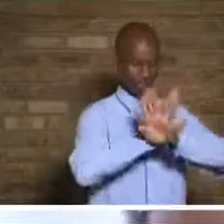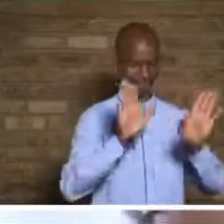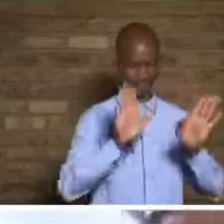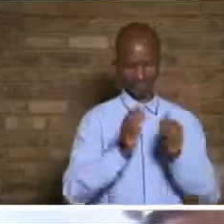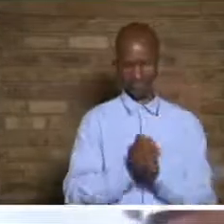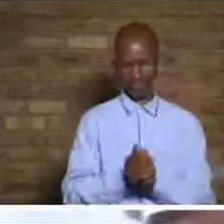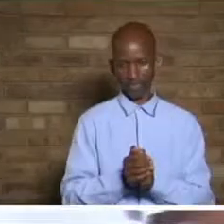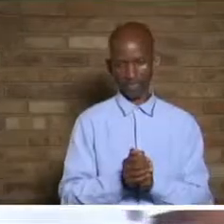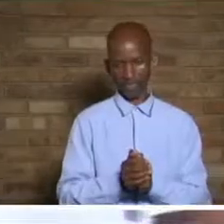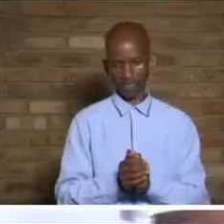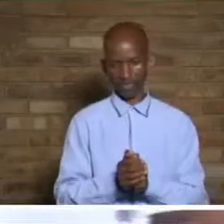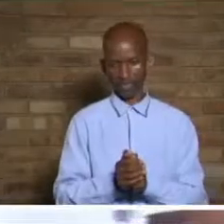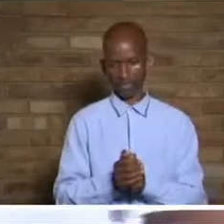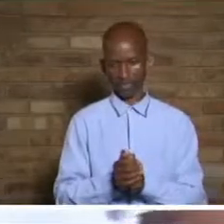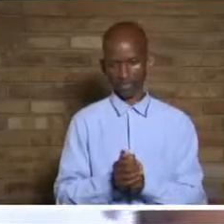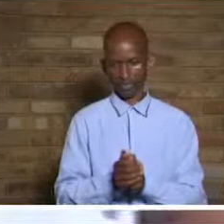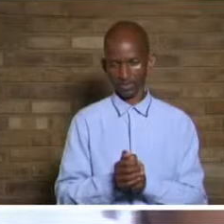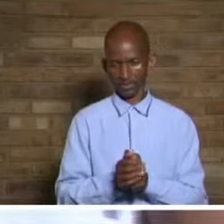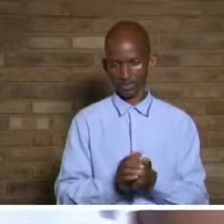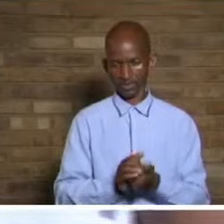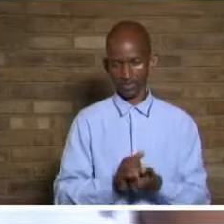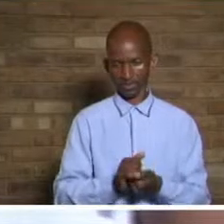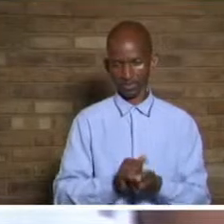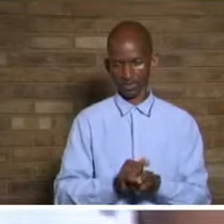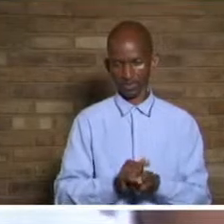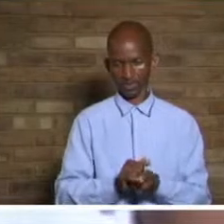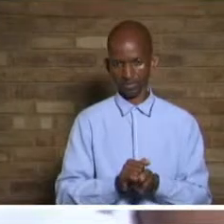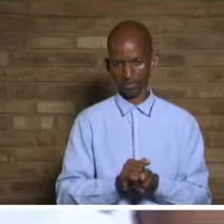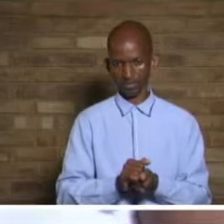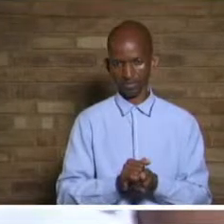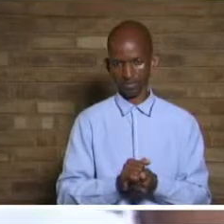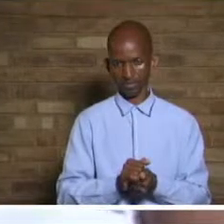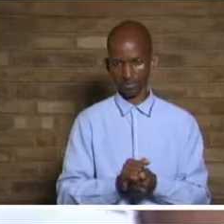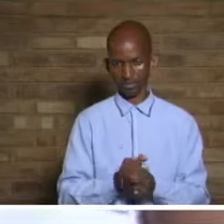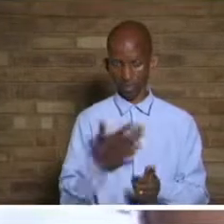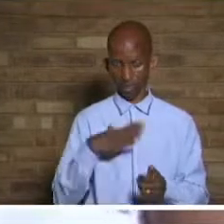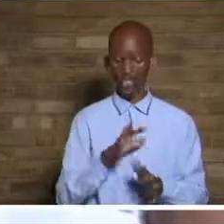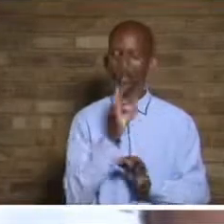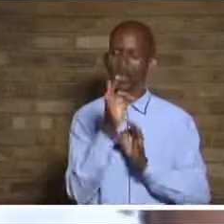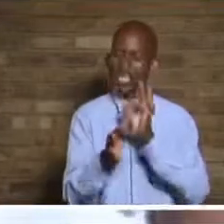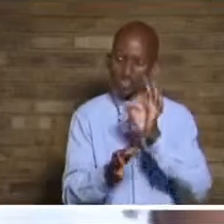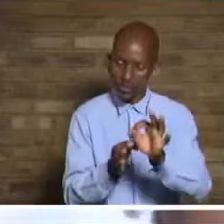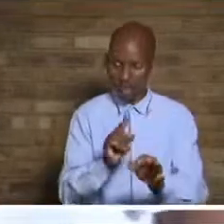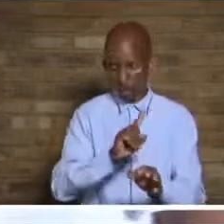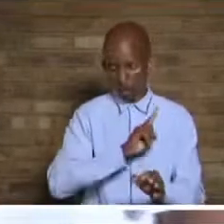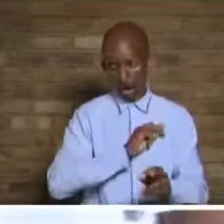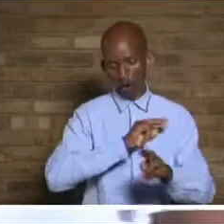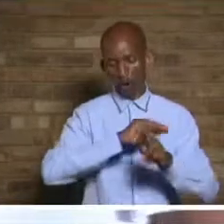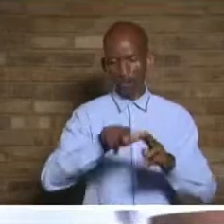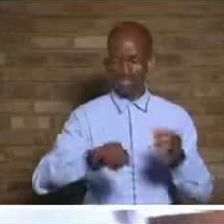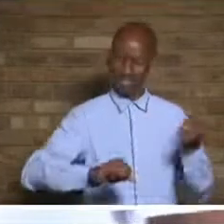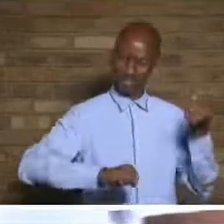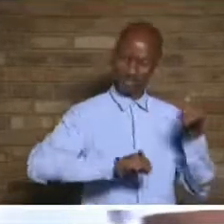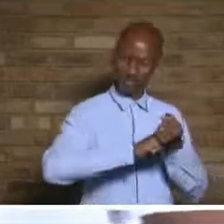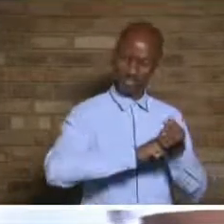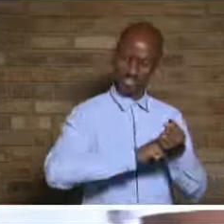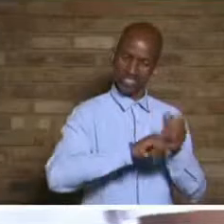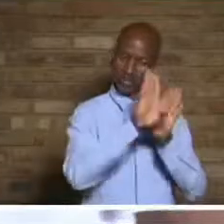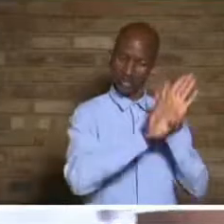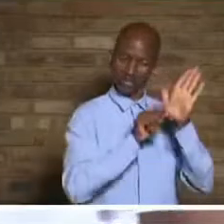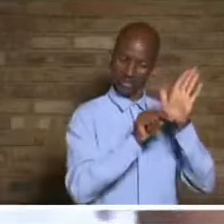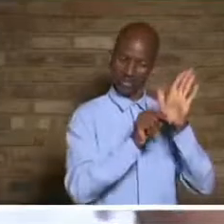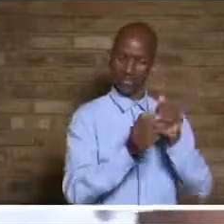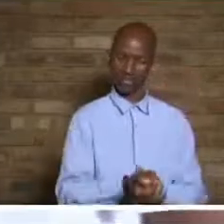Bengizoqala nje ukuthi ngithi ukuchaza kancane ukuthi inkinga yenza ukuthi singayisupport i-bill yini. May I expatiate why we don't support the